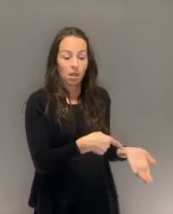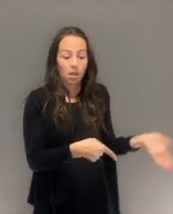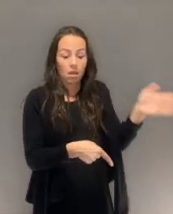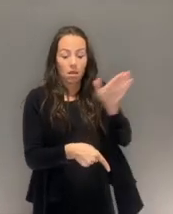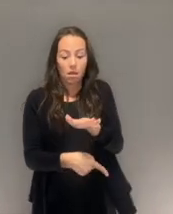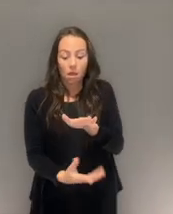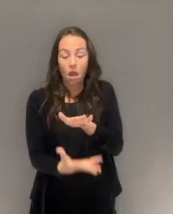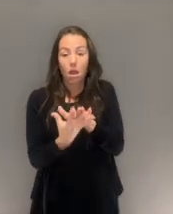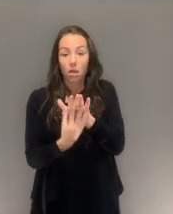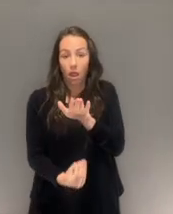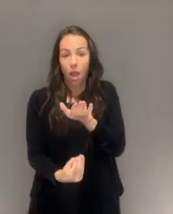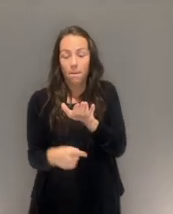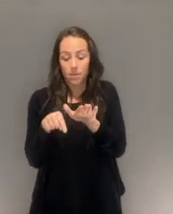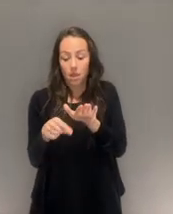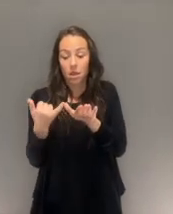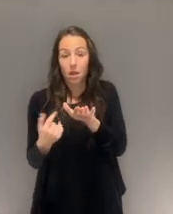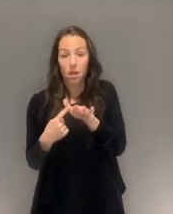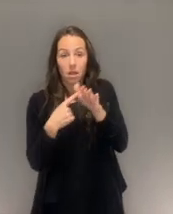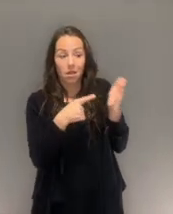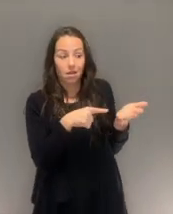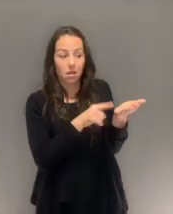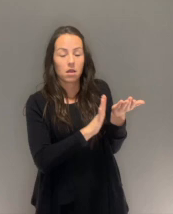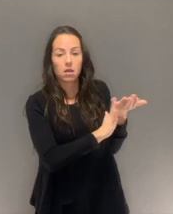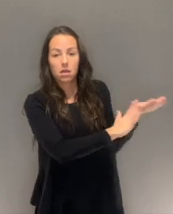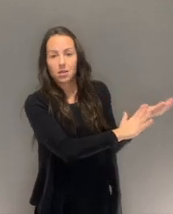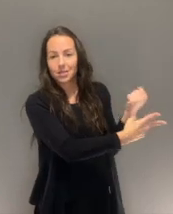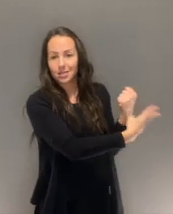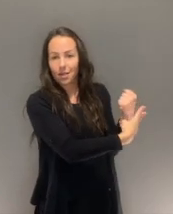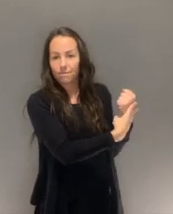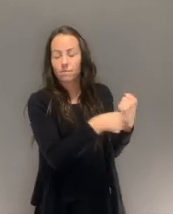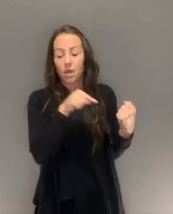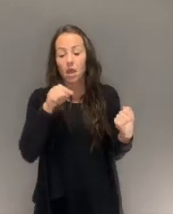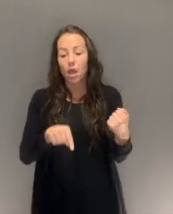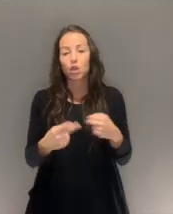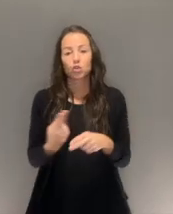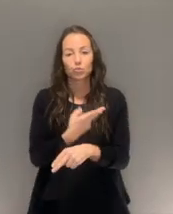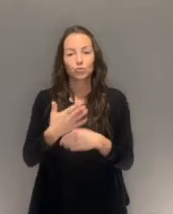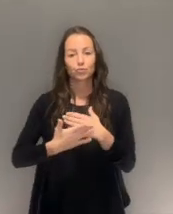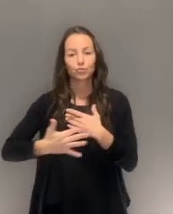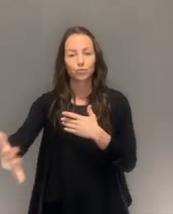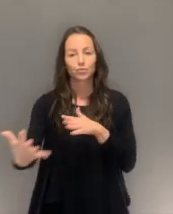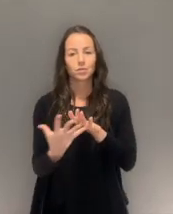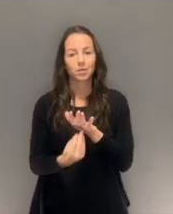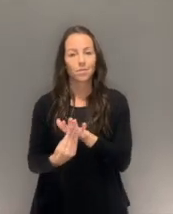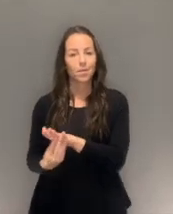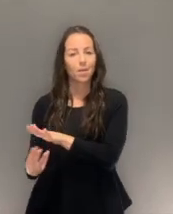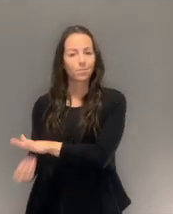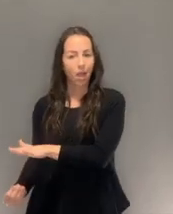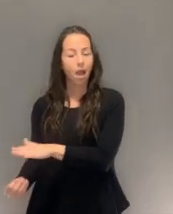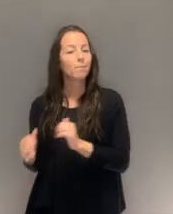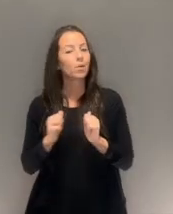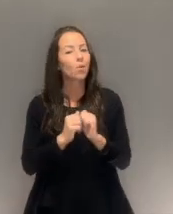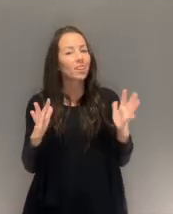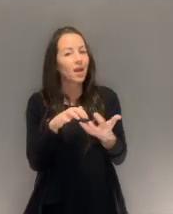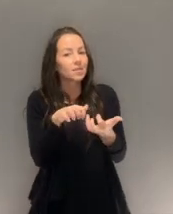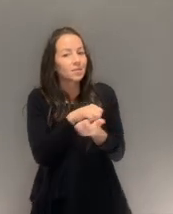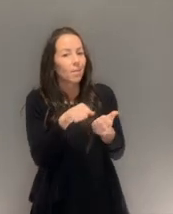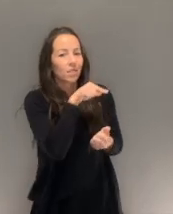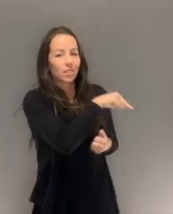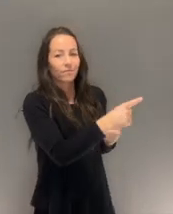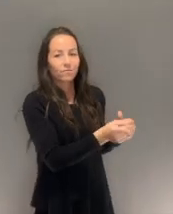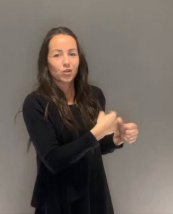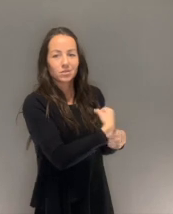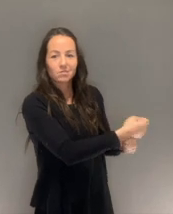mat, and then many more images can be made without damaging your original printing plate. So it's kind of a really terrific way to